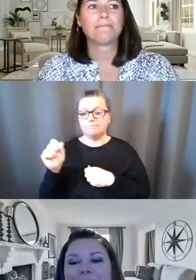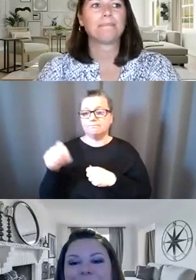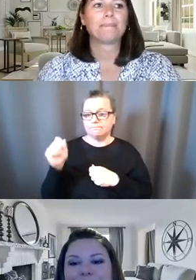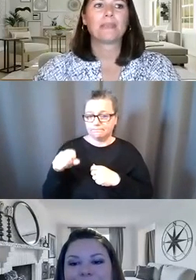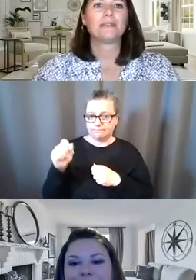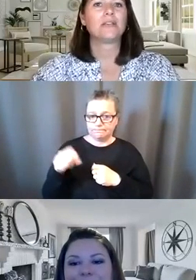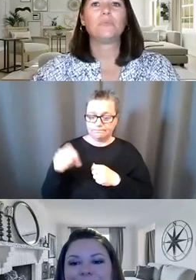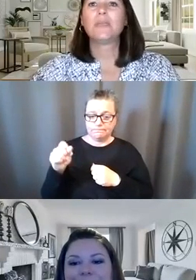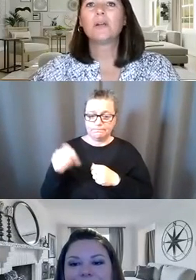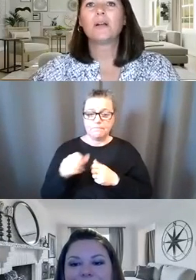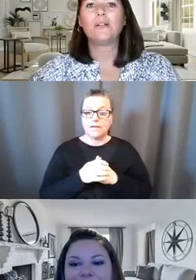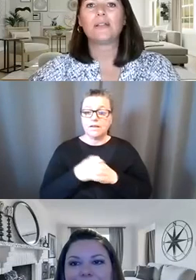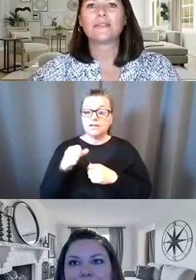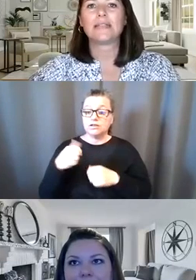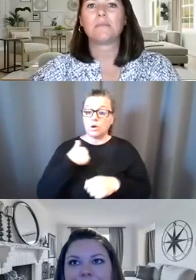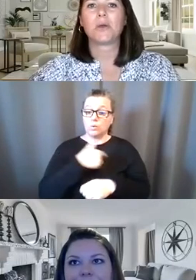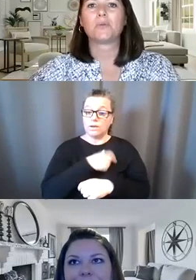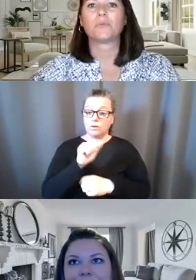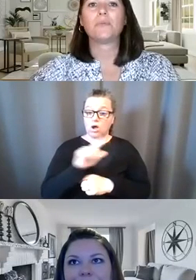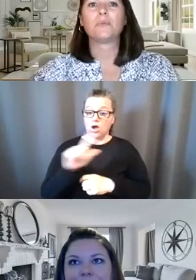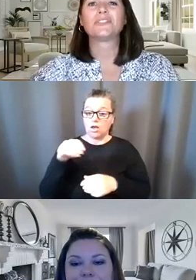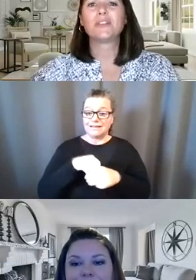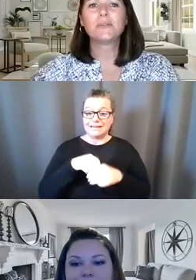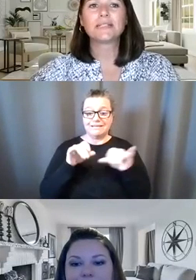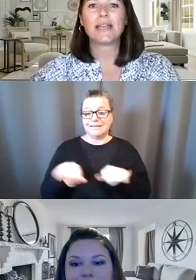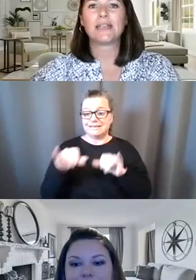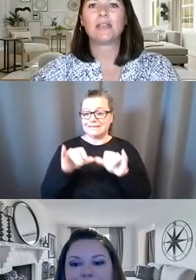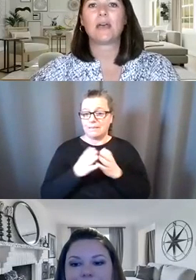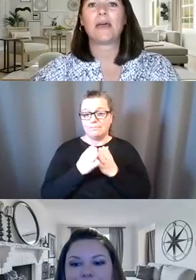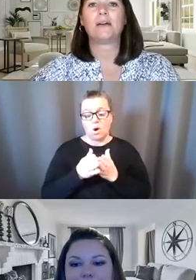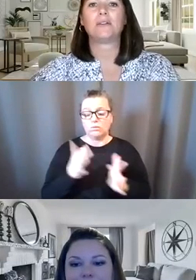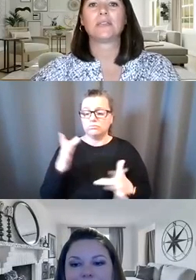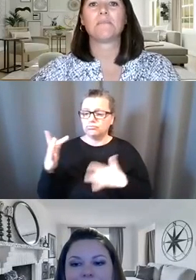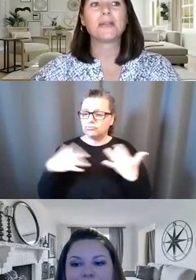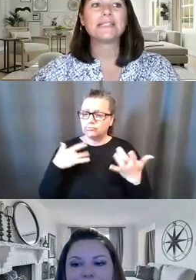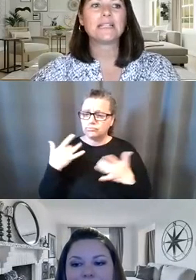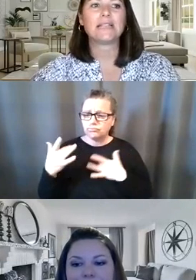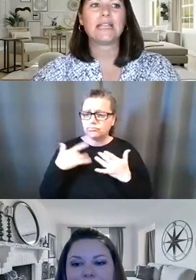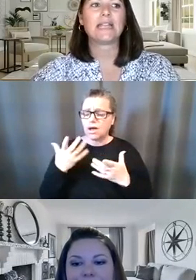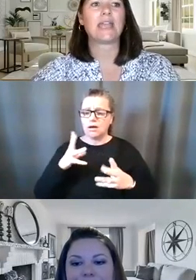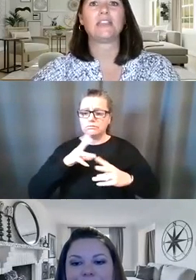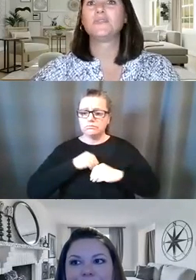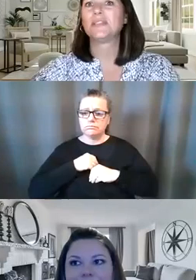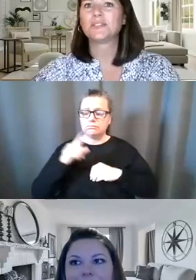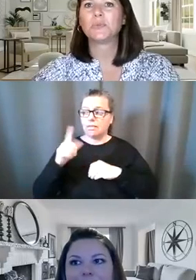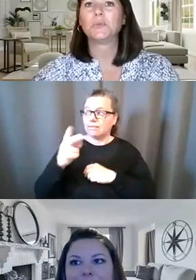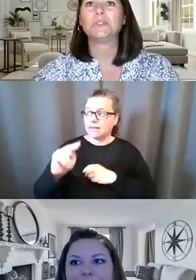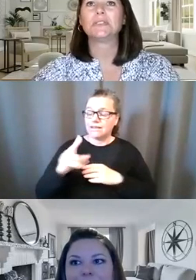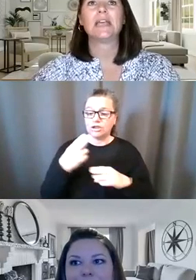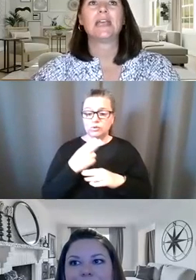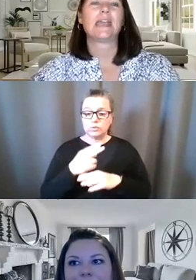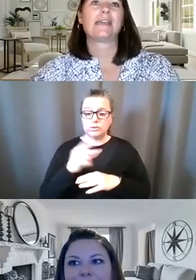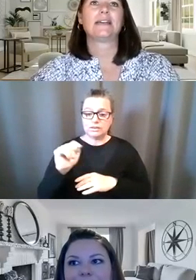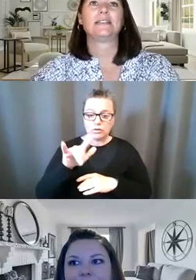Absolutely. So we were all in the same boat. We were so excited about embracing lean and using the